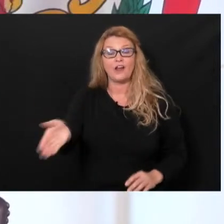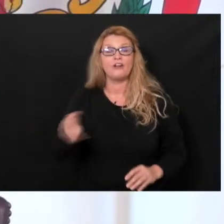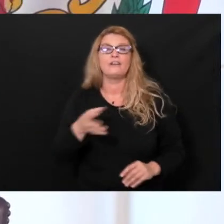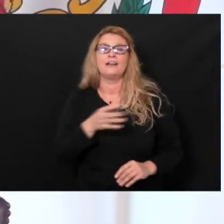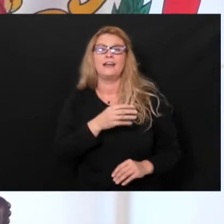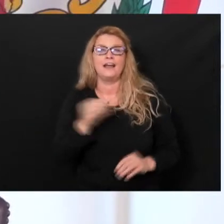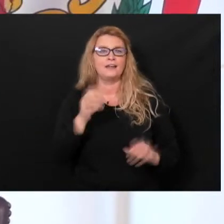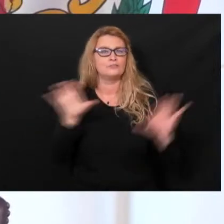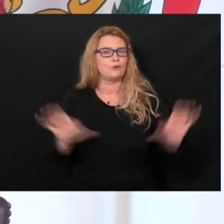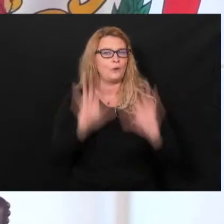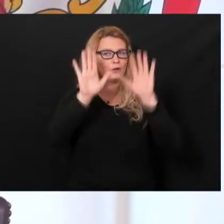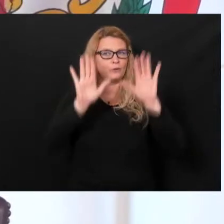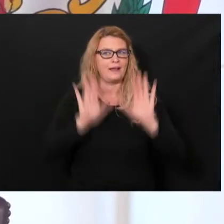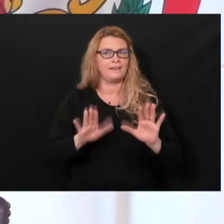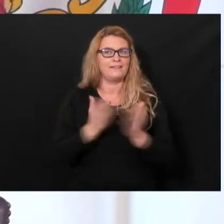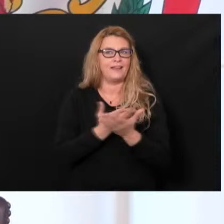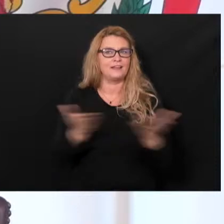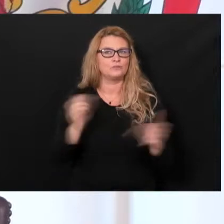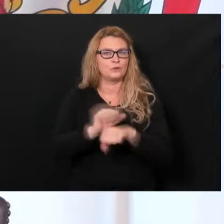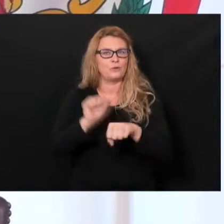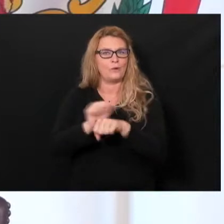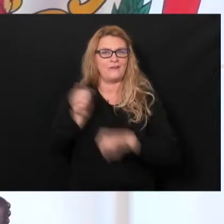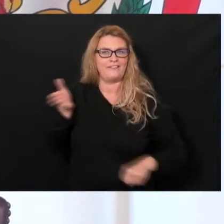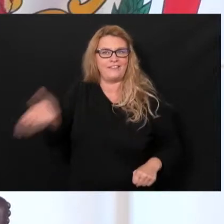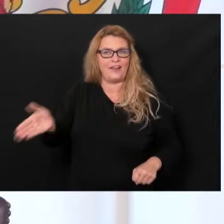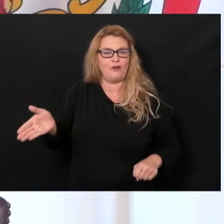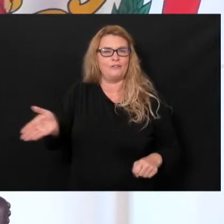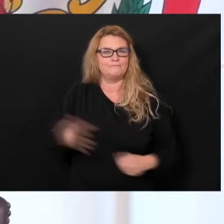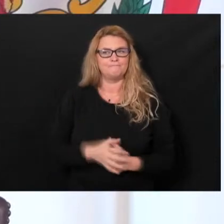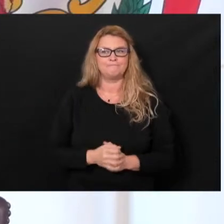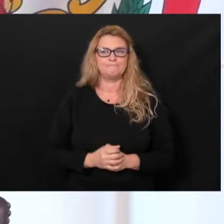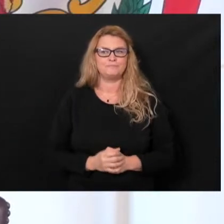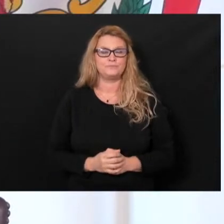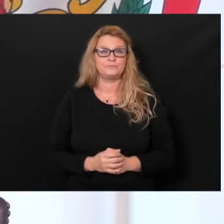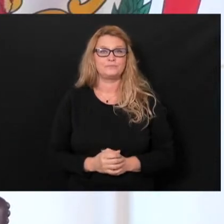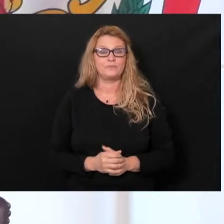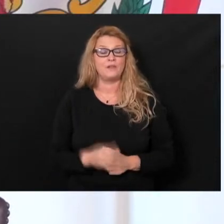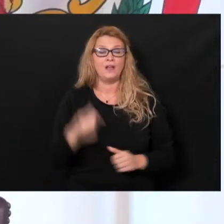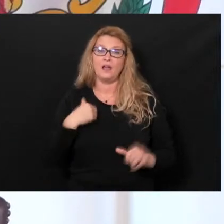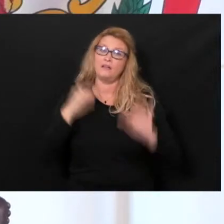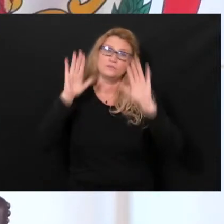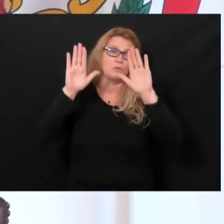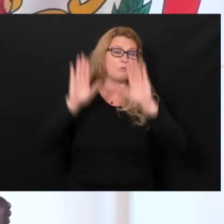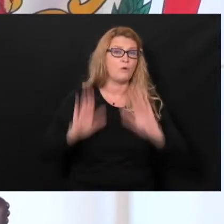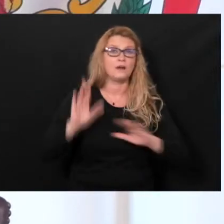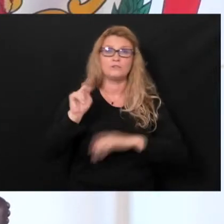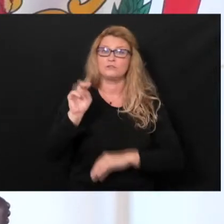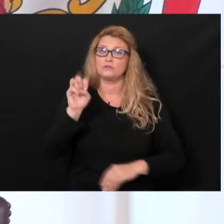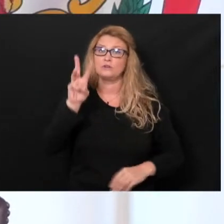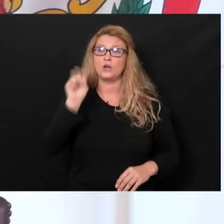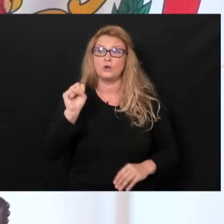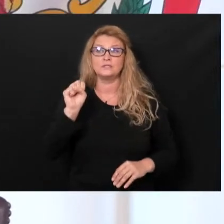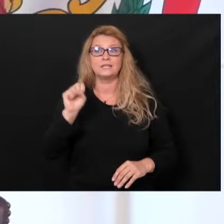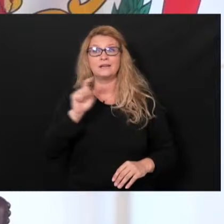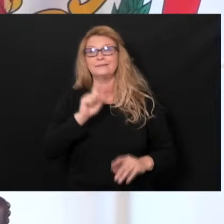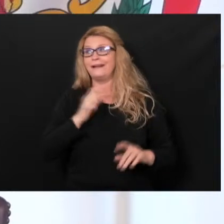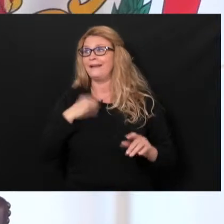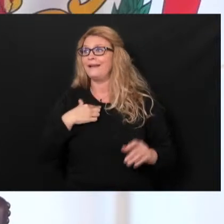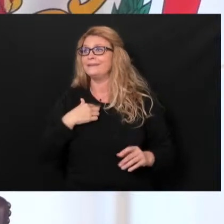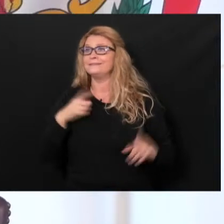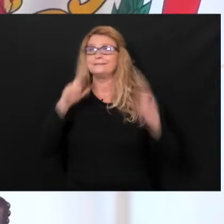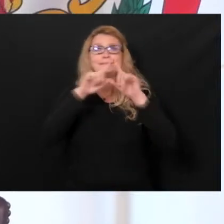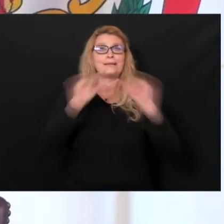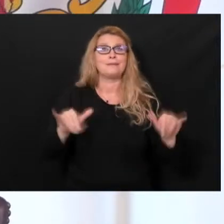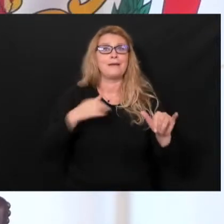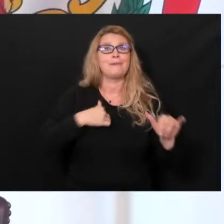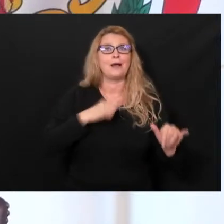great things with those people in that area. But I have some really wonderful news. I hate this so badly that, you know,